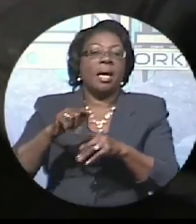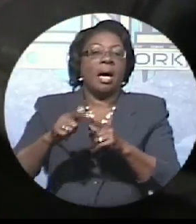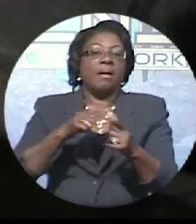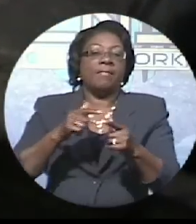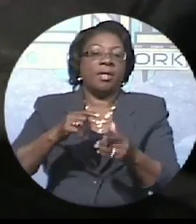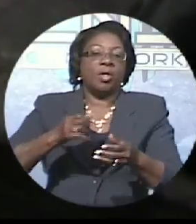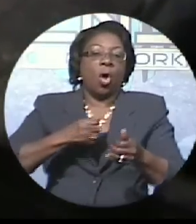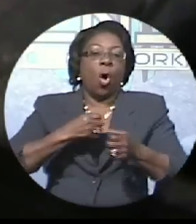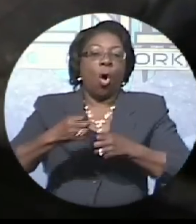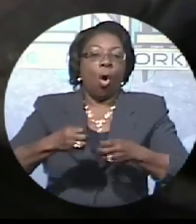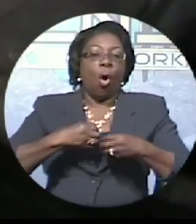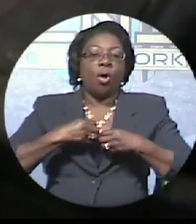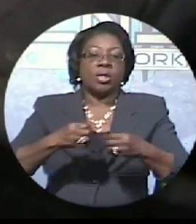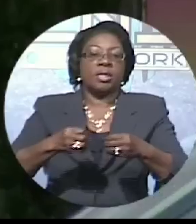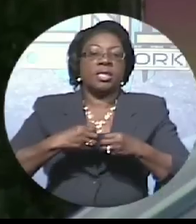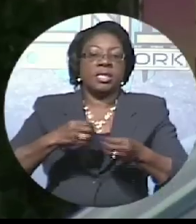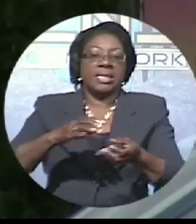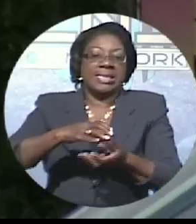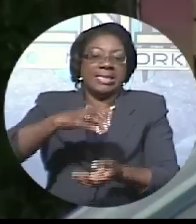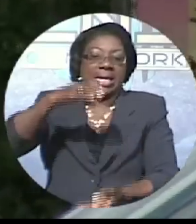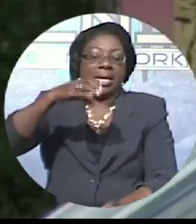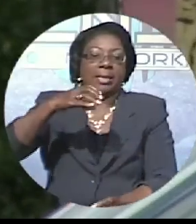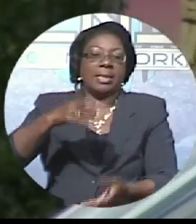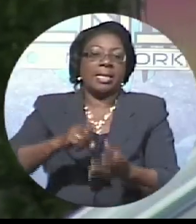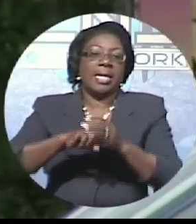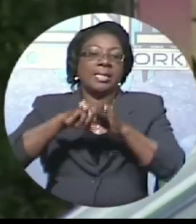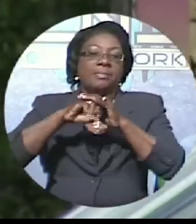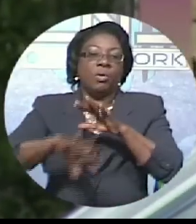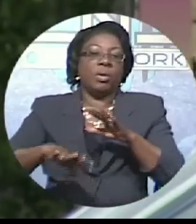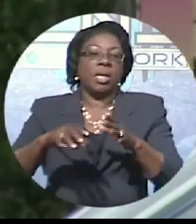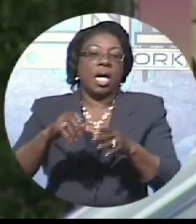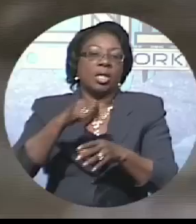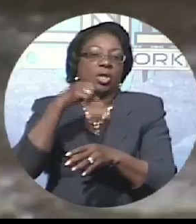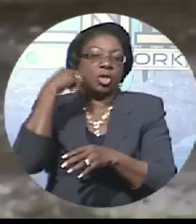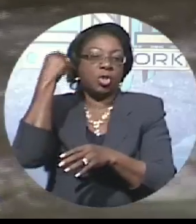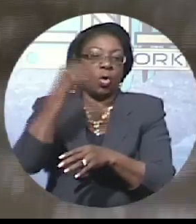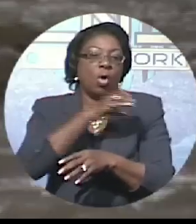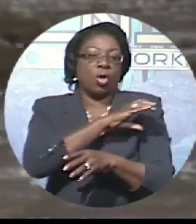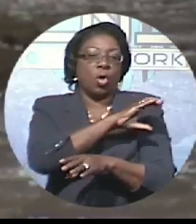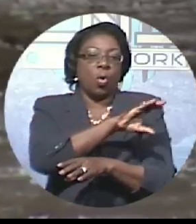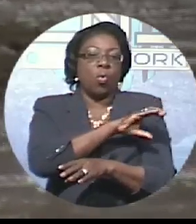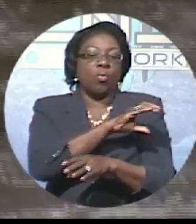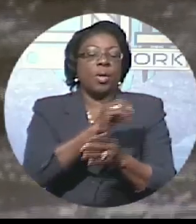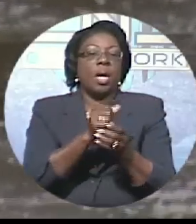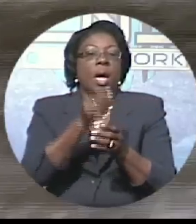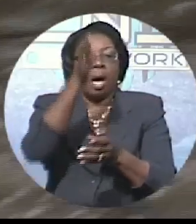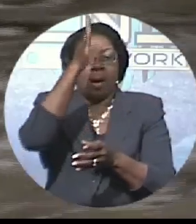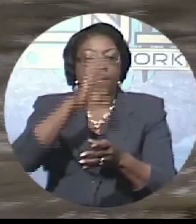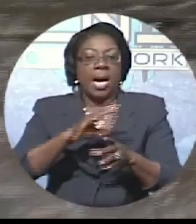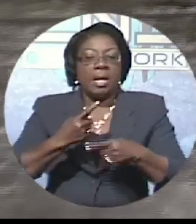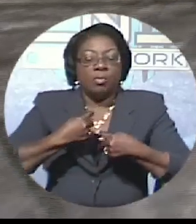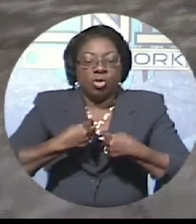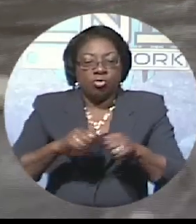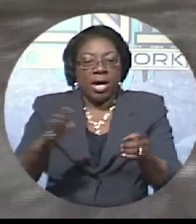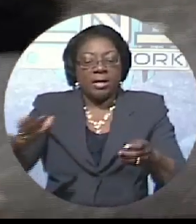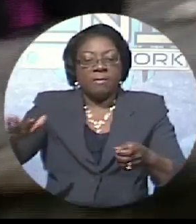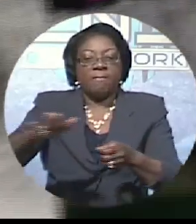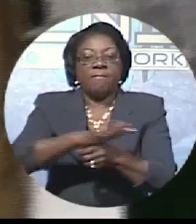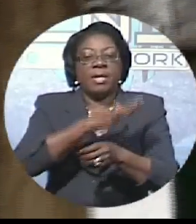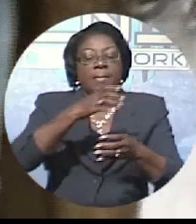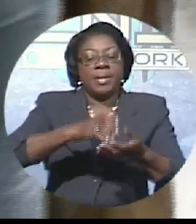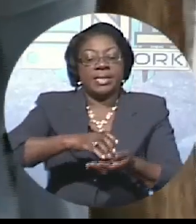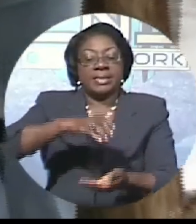oxygen tank that exploded at Stuart Cove, Bahamas. Eyewitnesses say that a man was attempting to fill up his